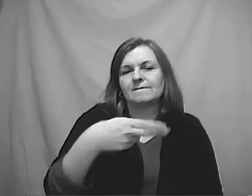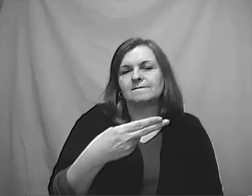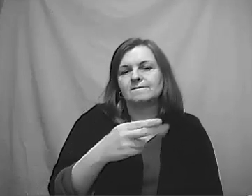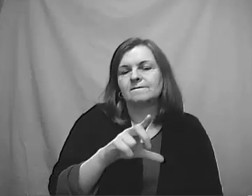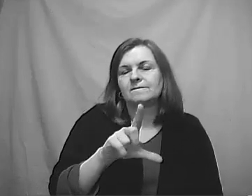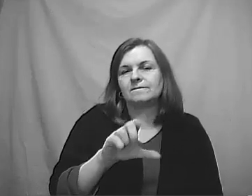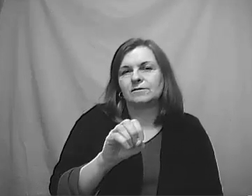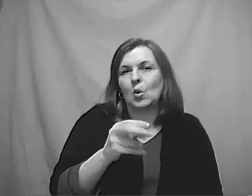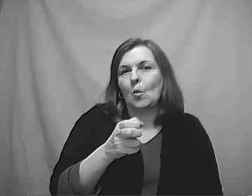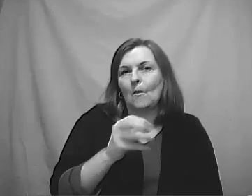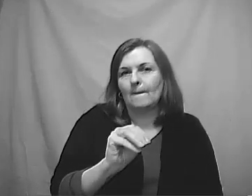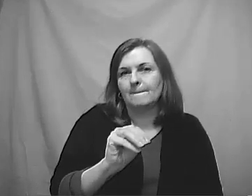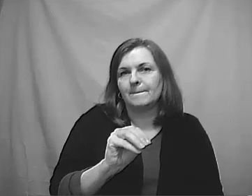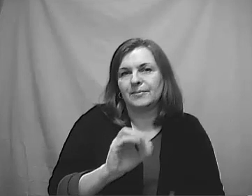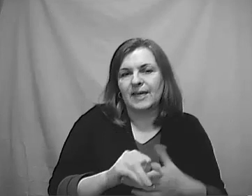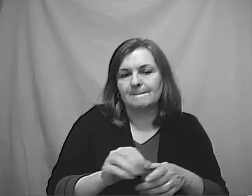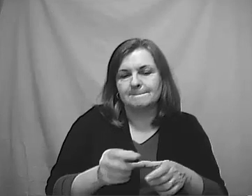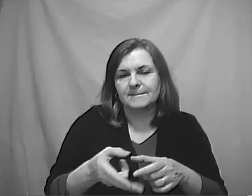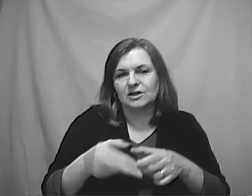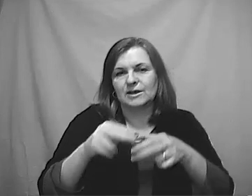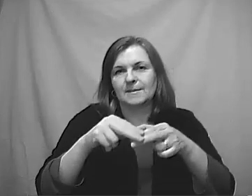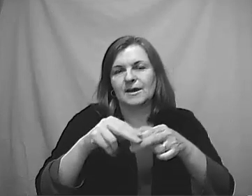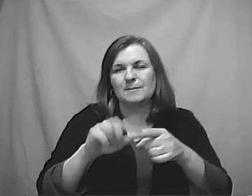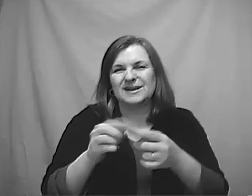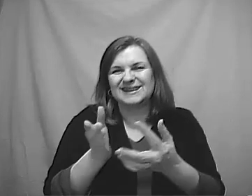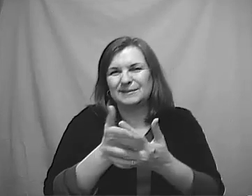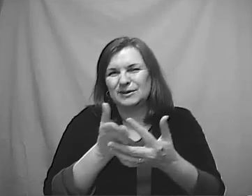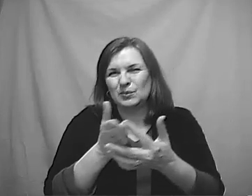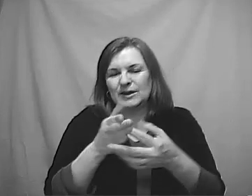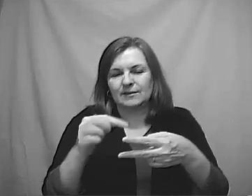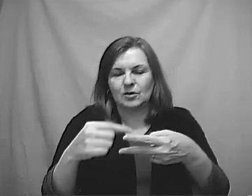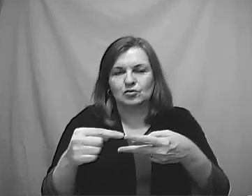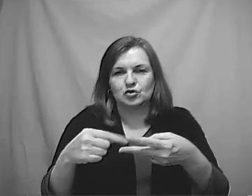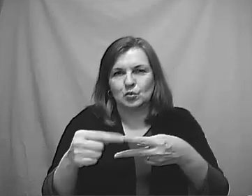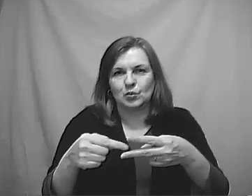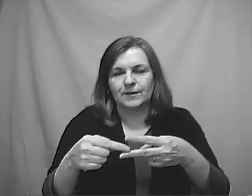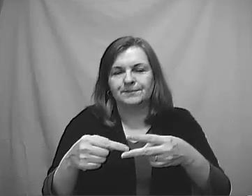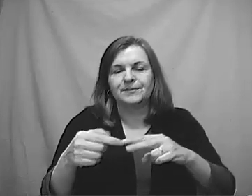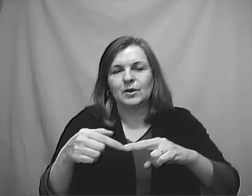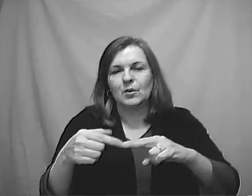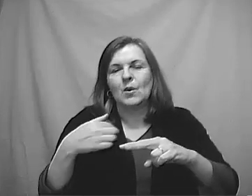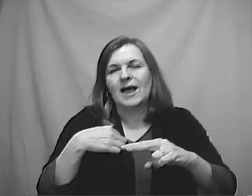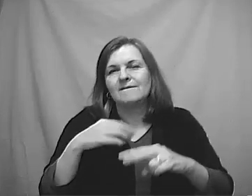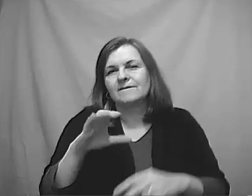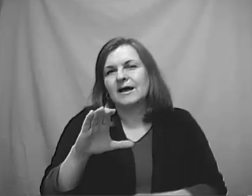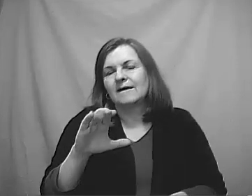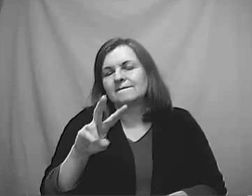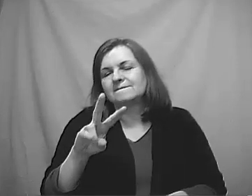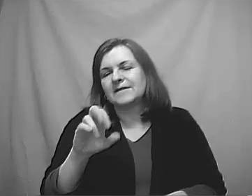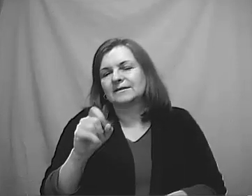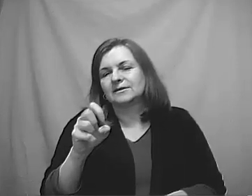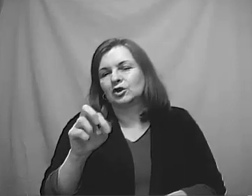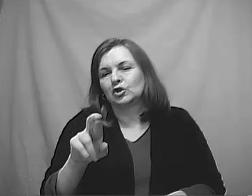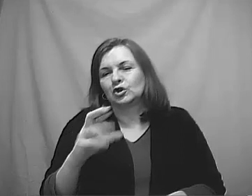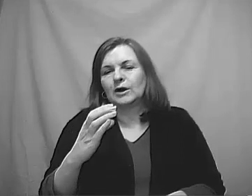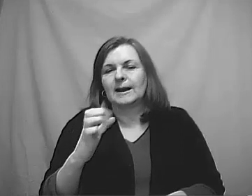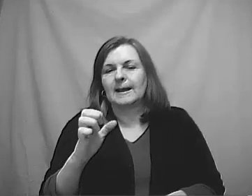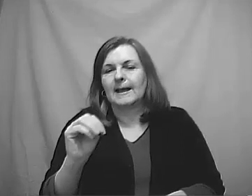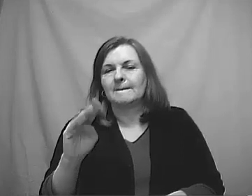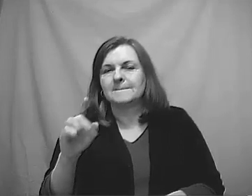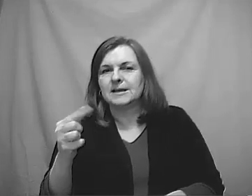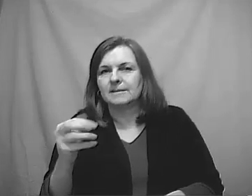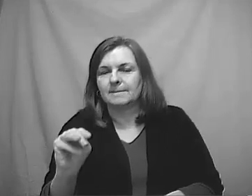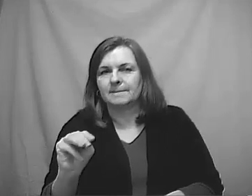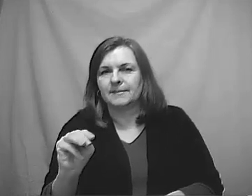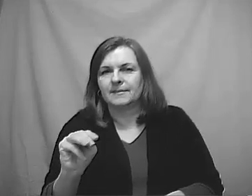phloem layer that are going to build up. But you notice between them, they have something known as vascular cambium. So we said a little while